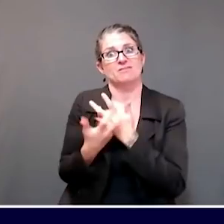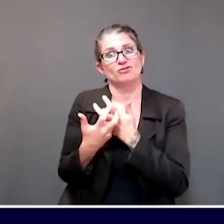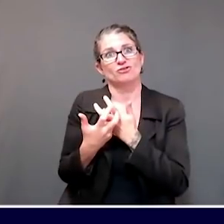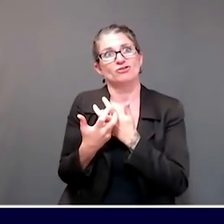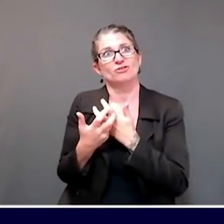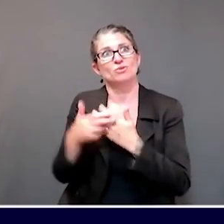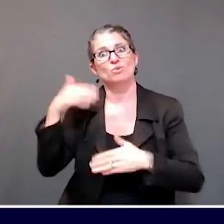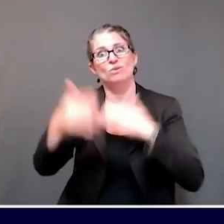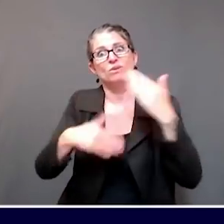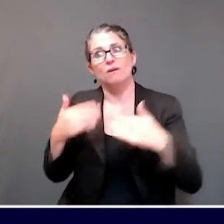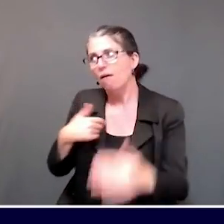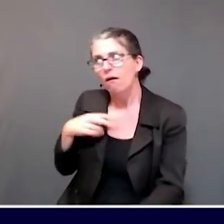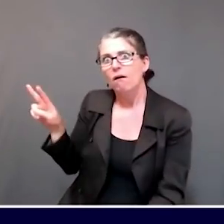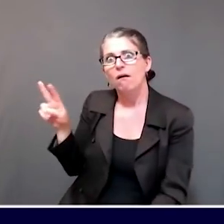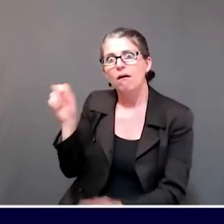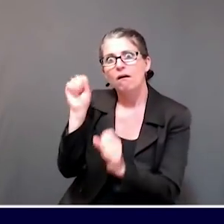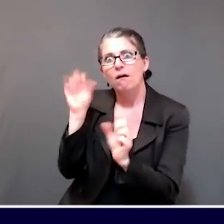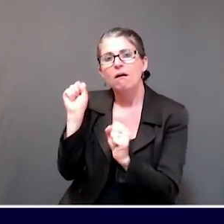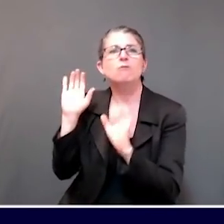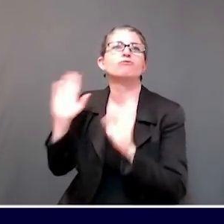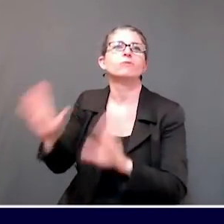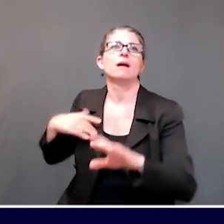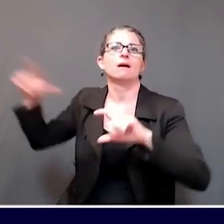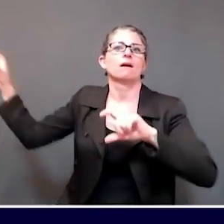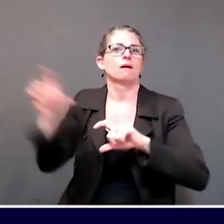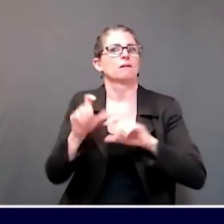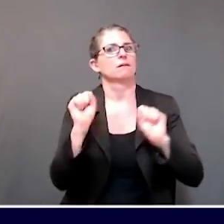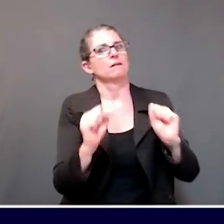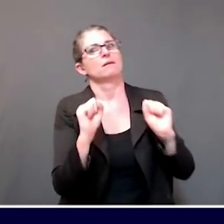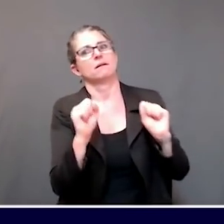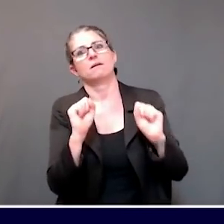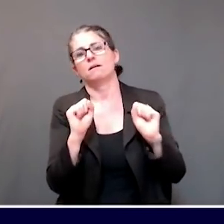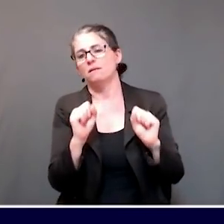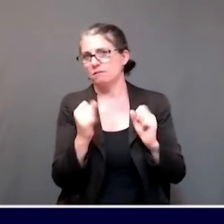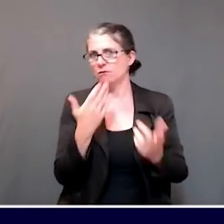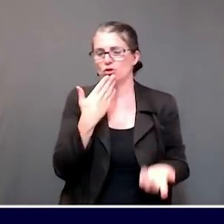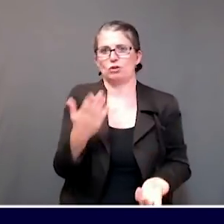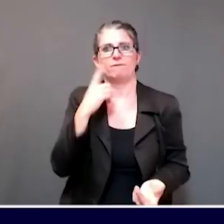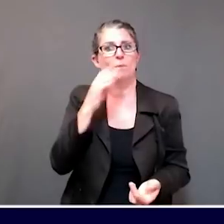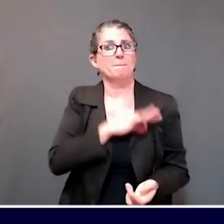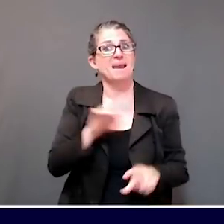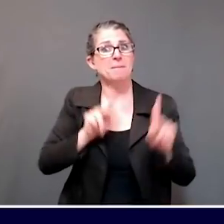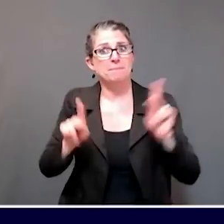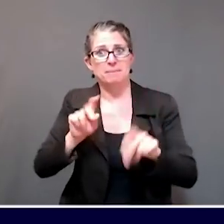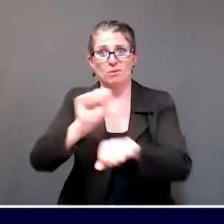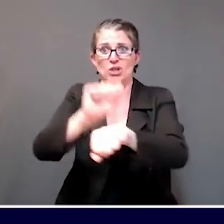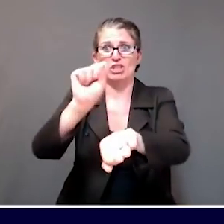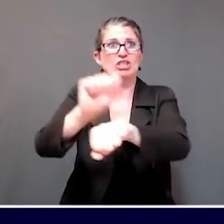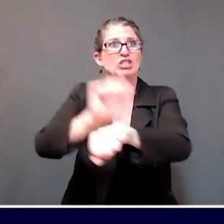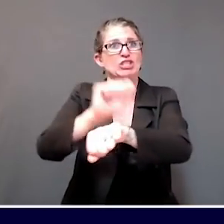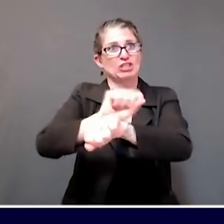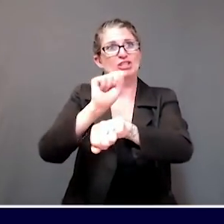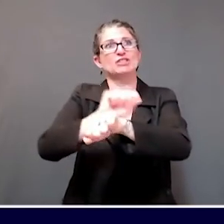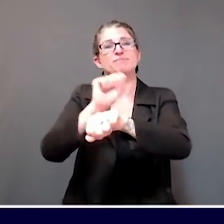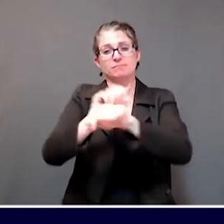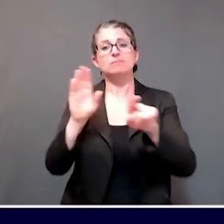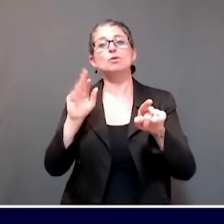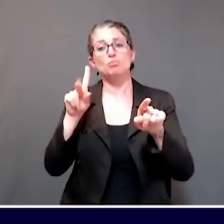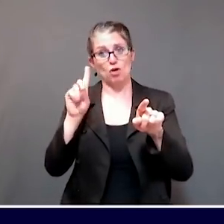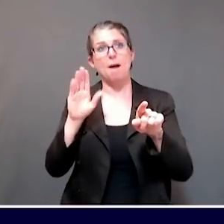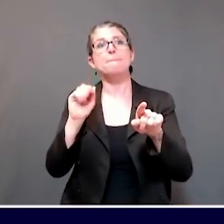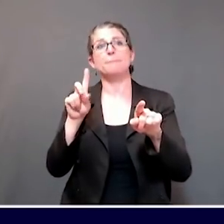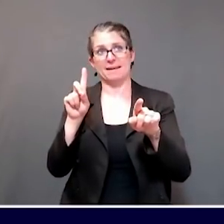jobs at a time when Maine needs them most. And the broadband, I think everybody understands now after the last 4